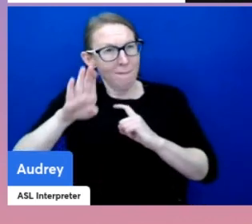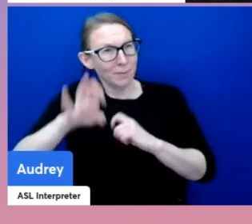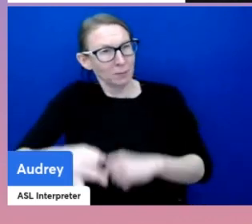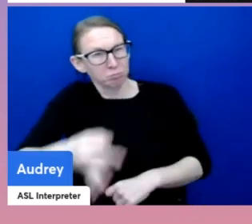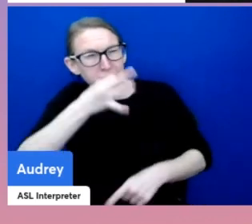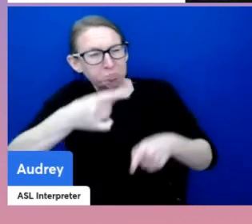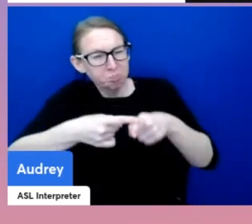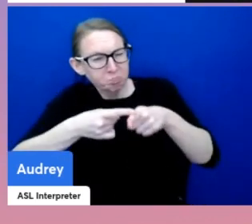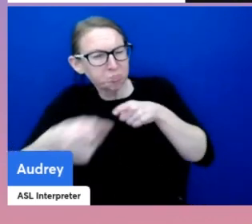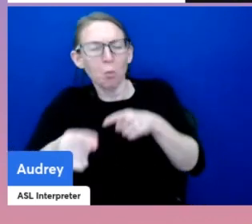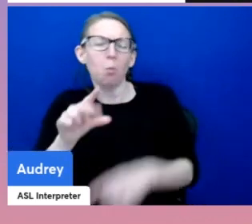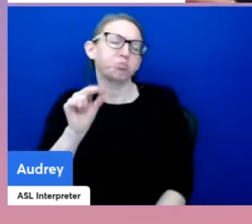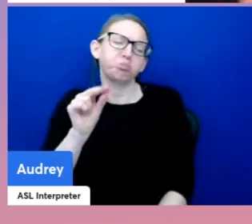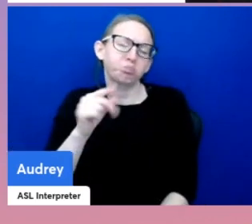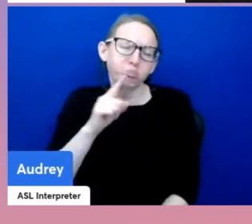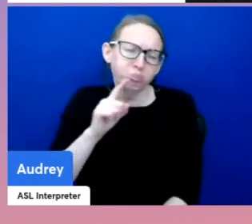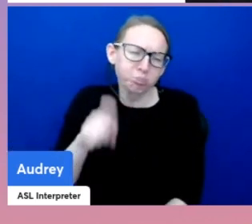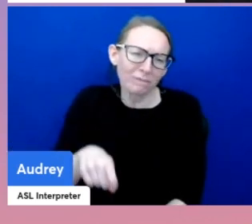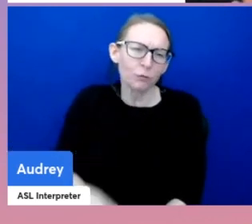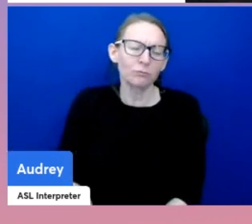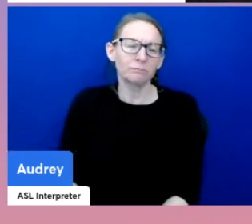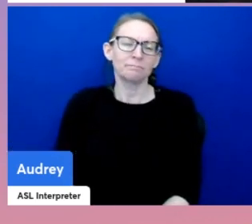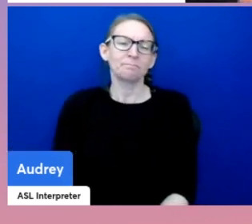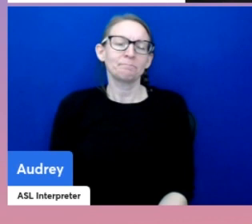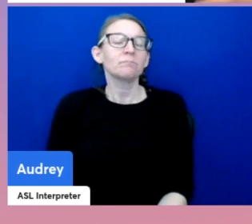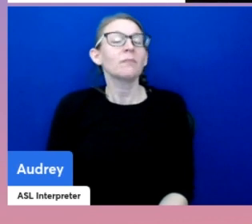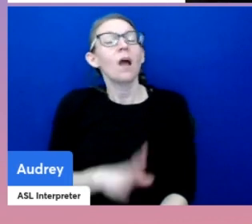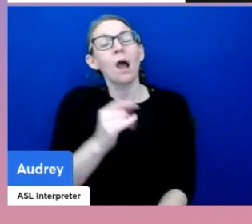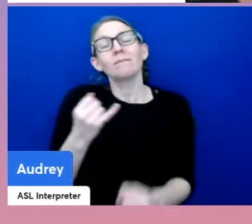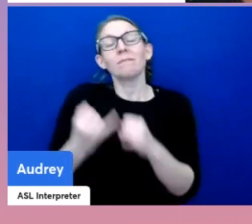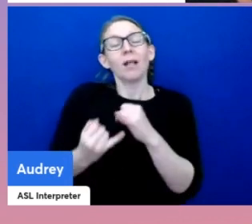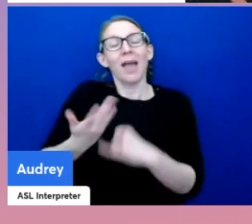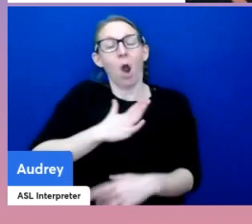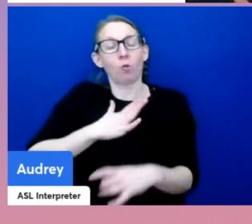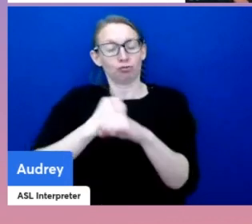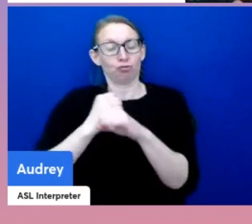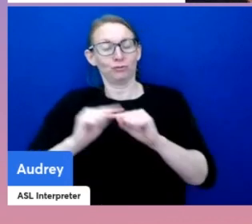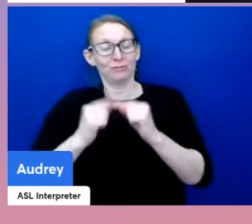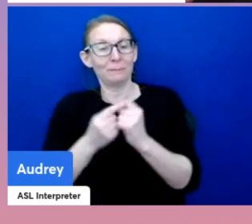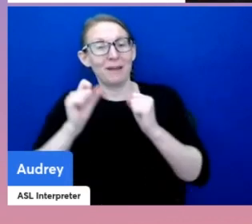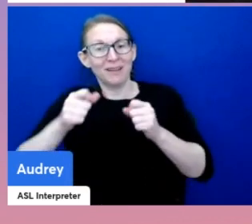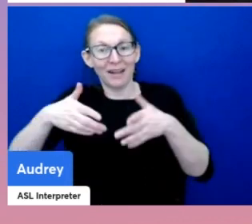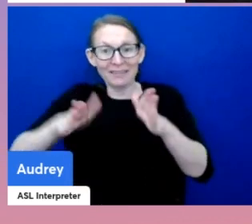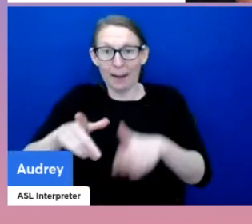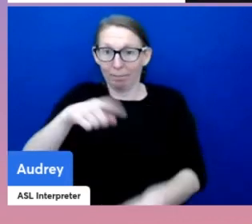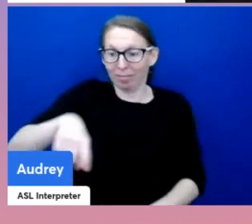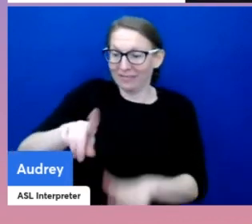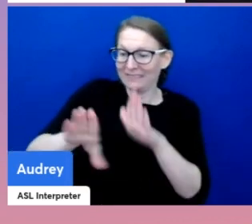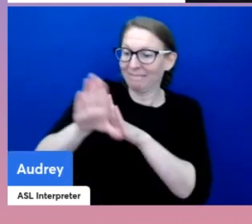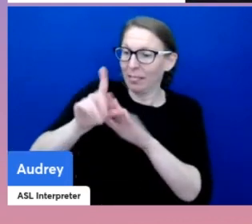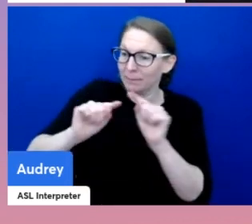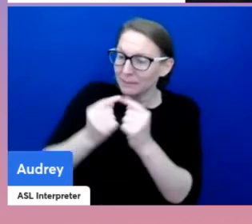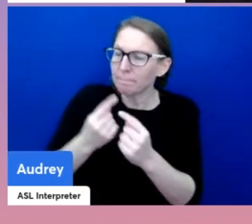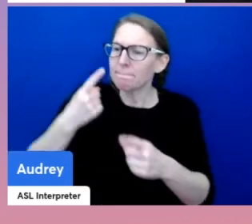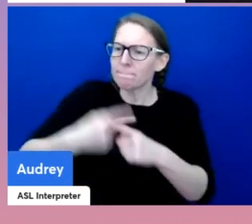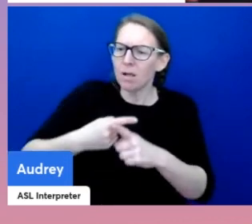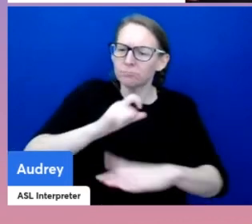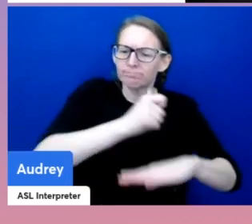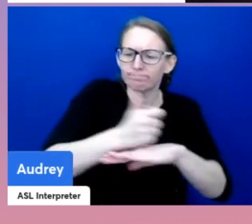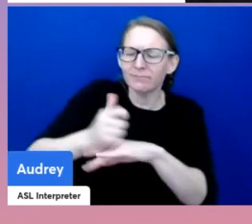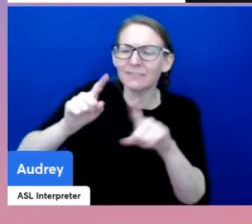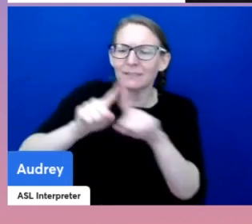like our security team. And finally, our security team can both enable the development team and enforce control through